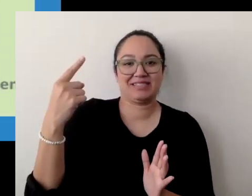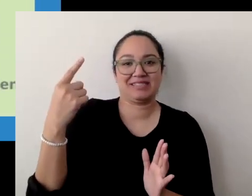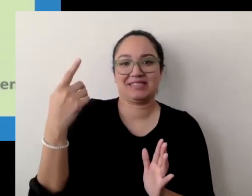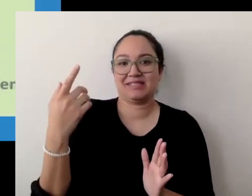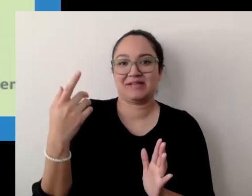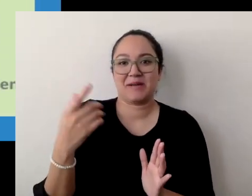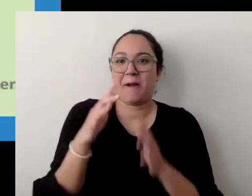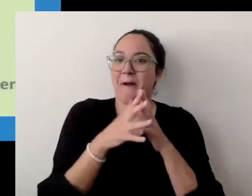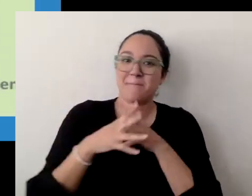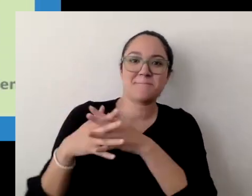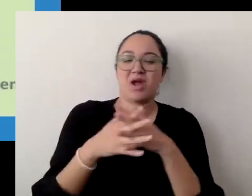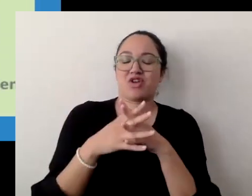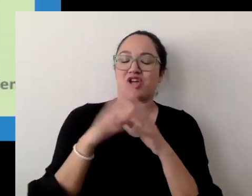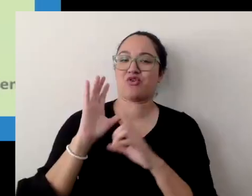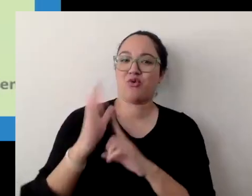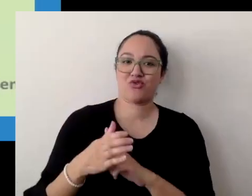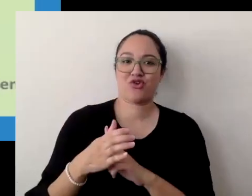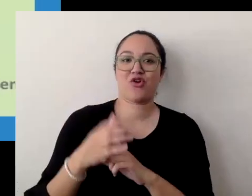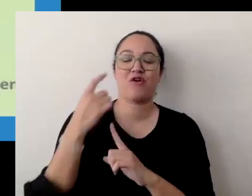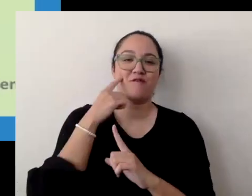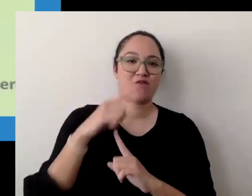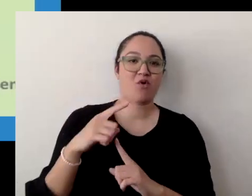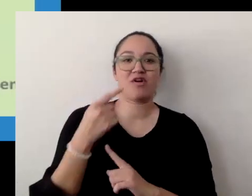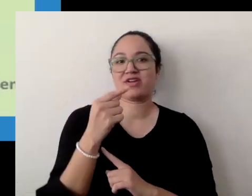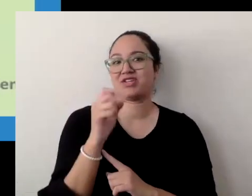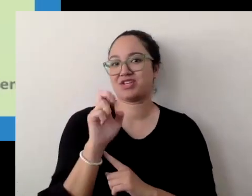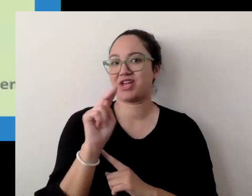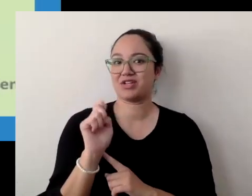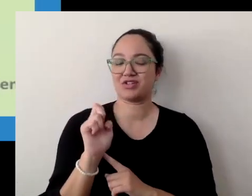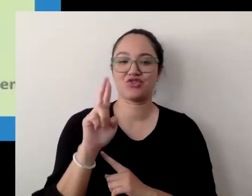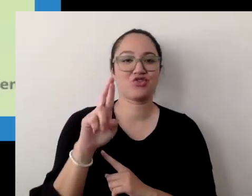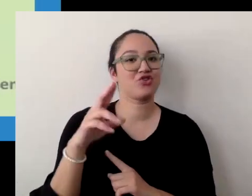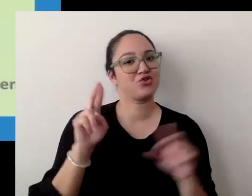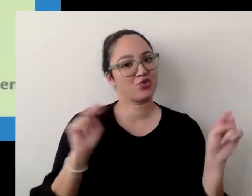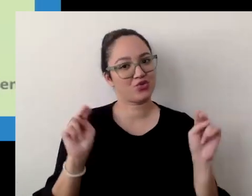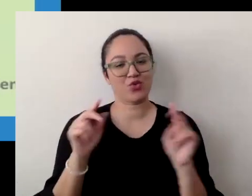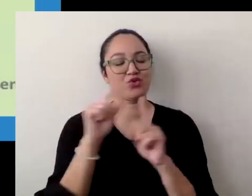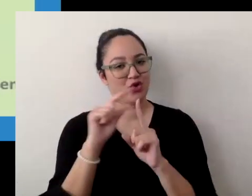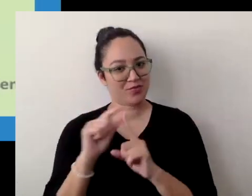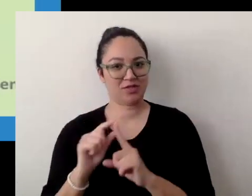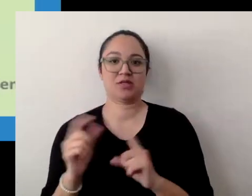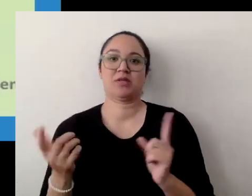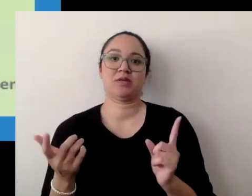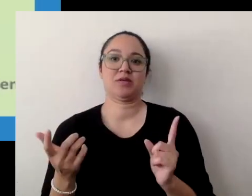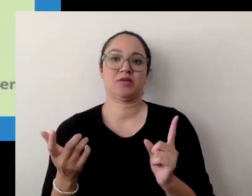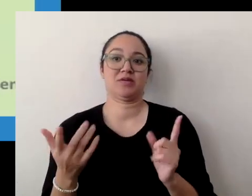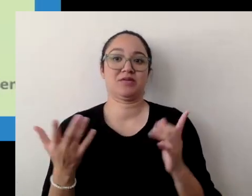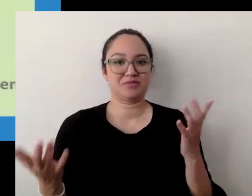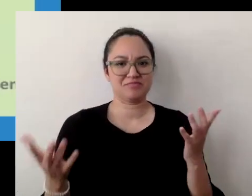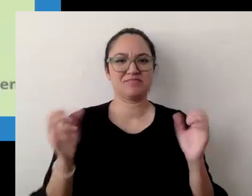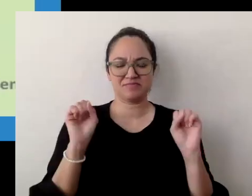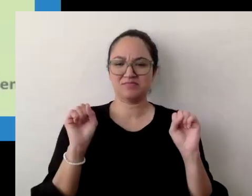the American culture of using gender neutral terms. Um, so